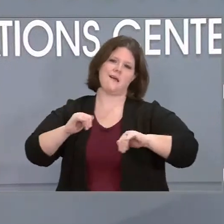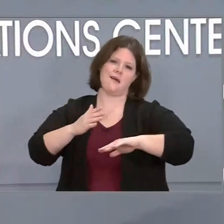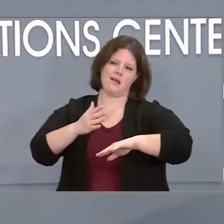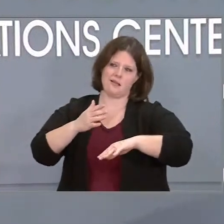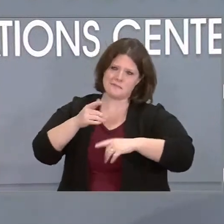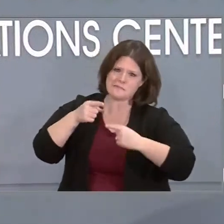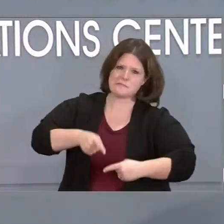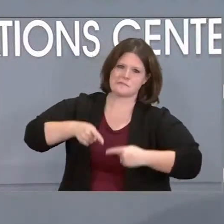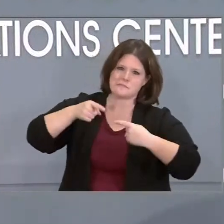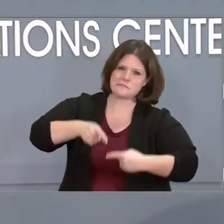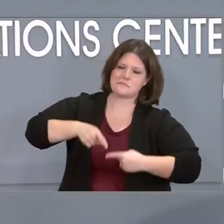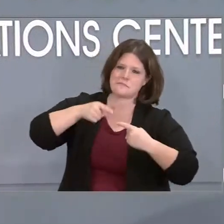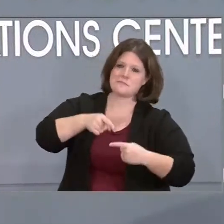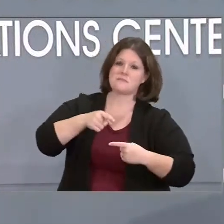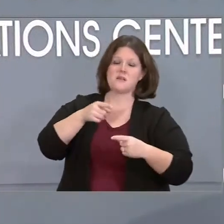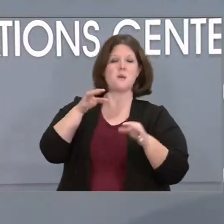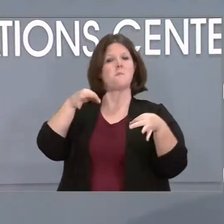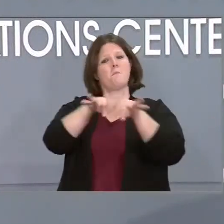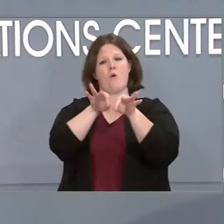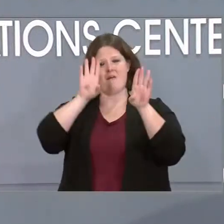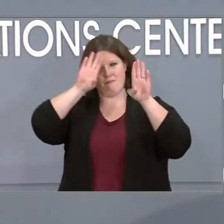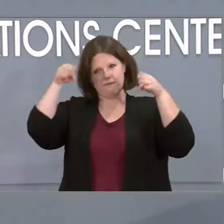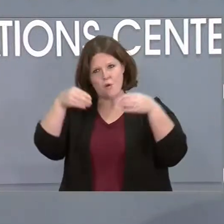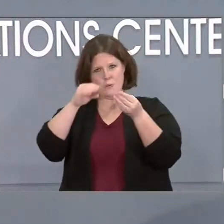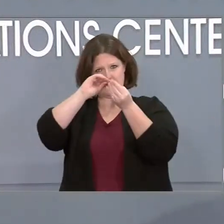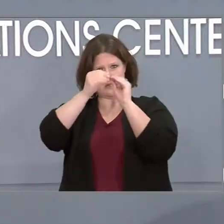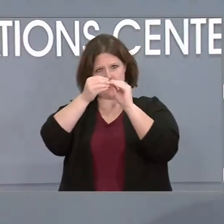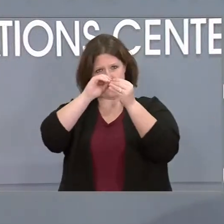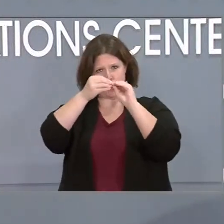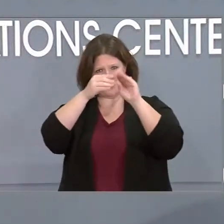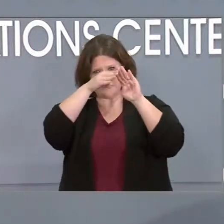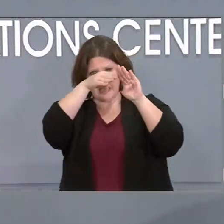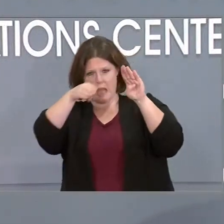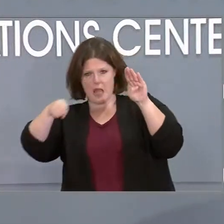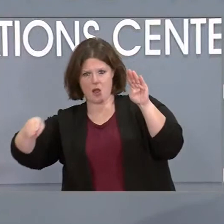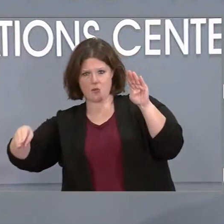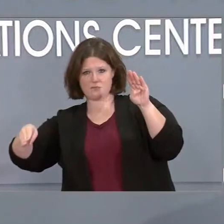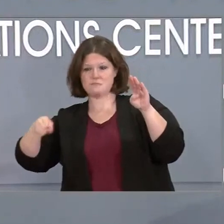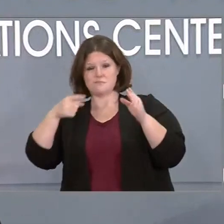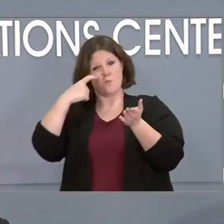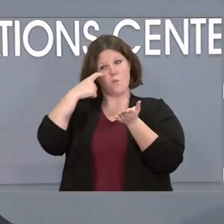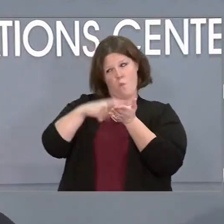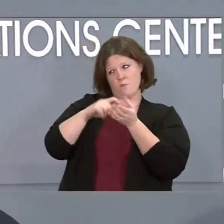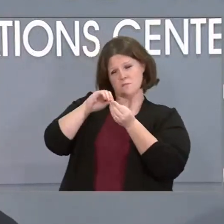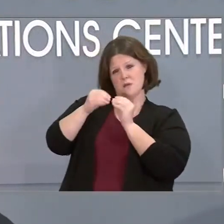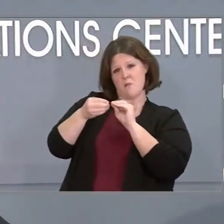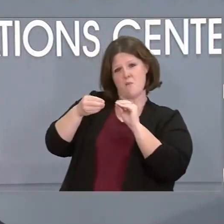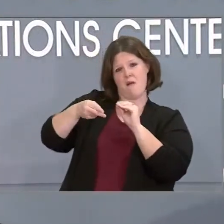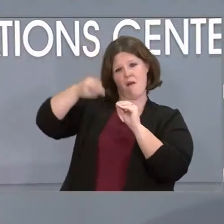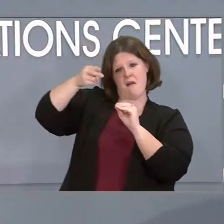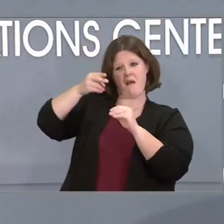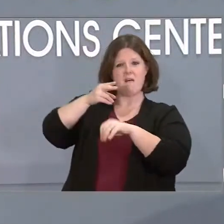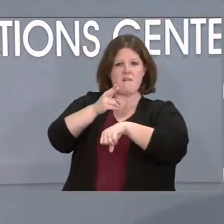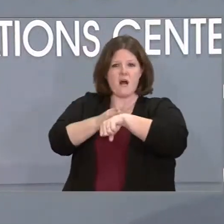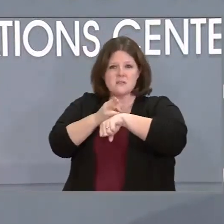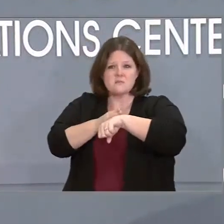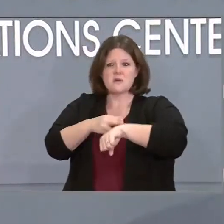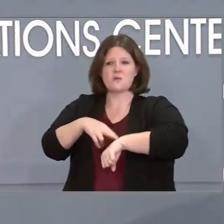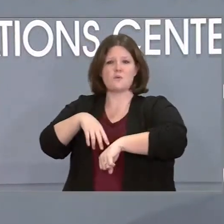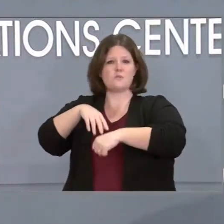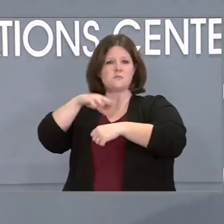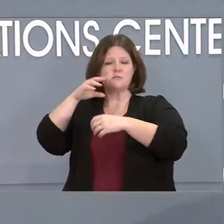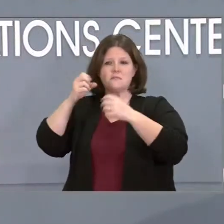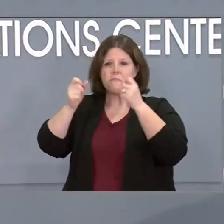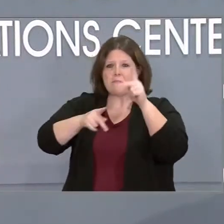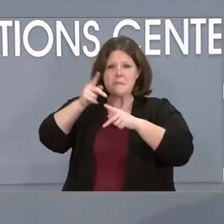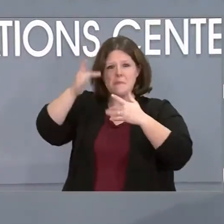the downward trend because hospitalizations and deaths are still too high, as you heard Dr. Cohen say. And as our